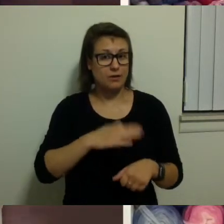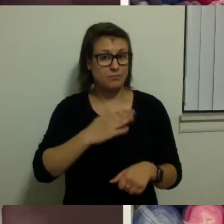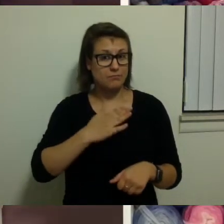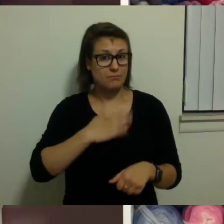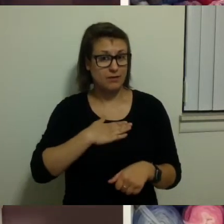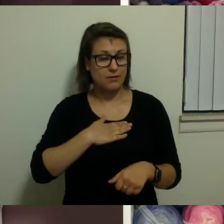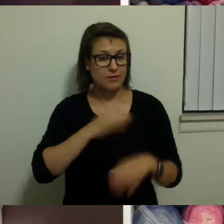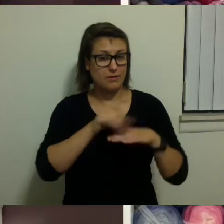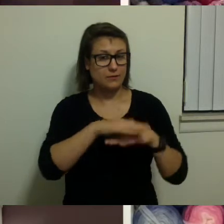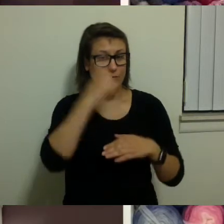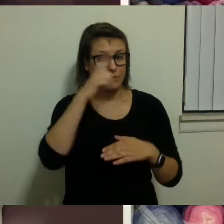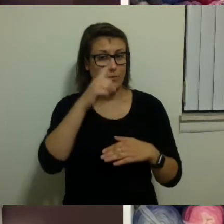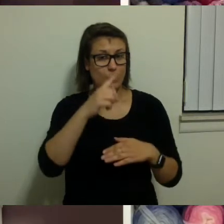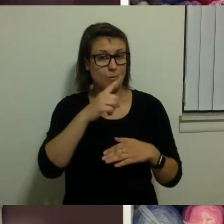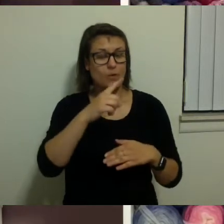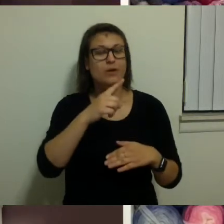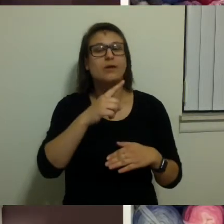entry for the